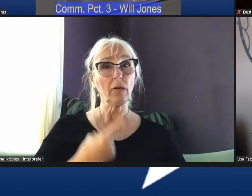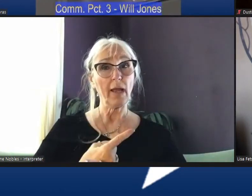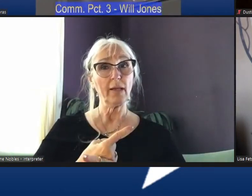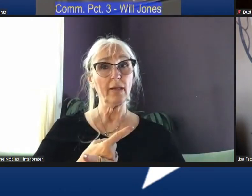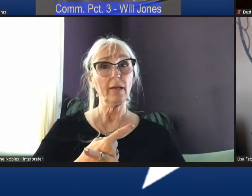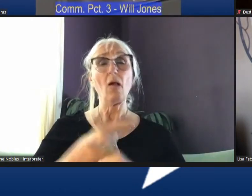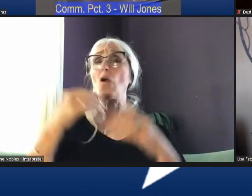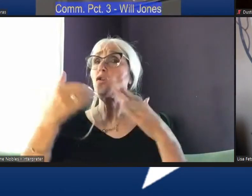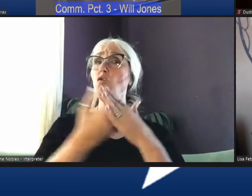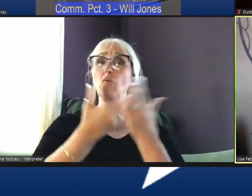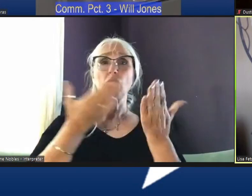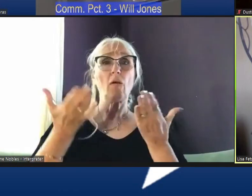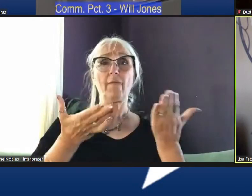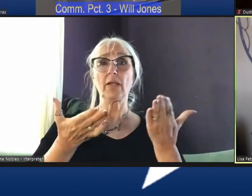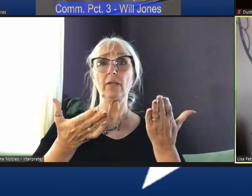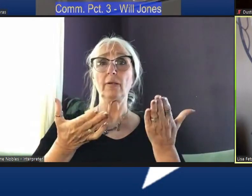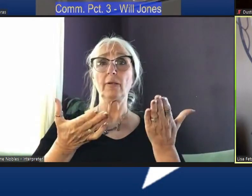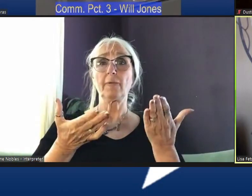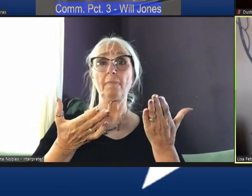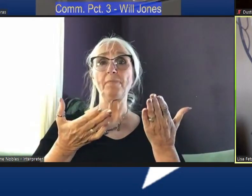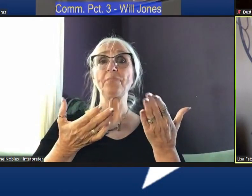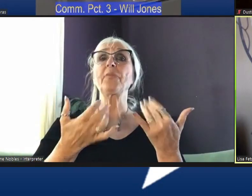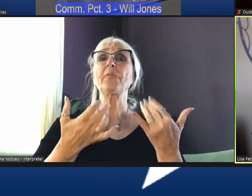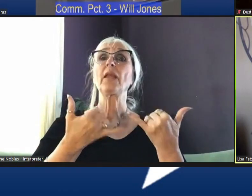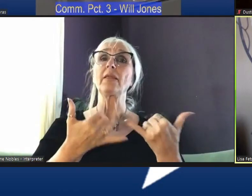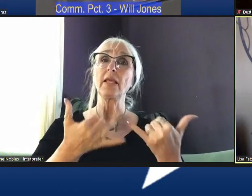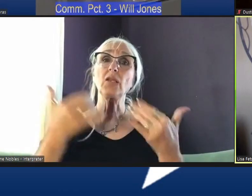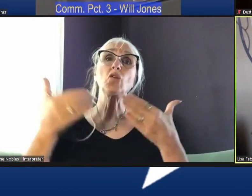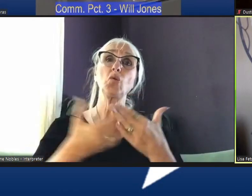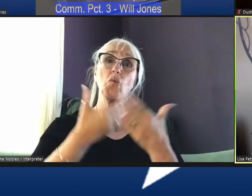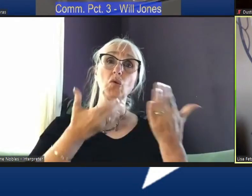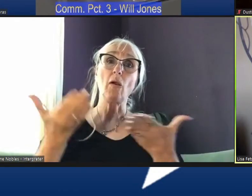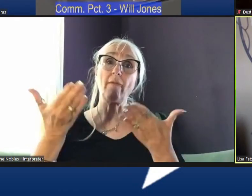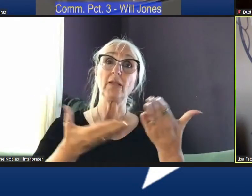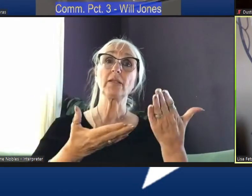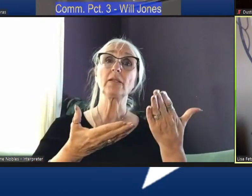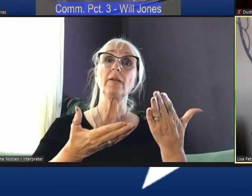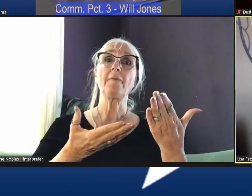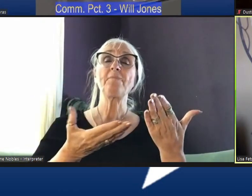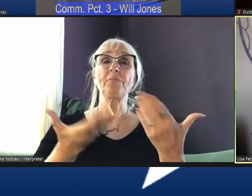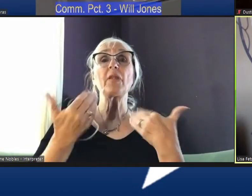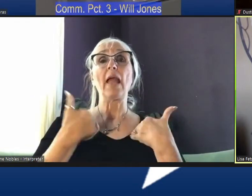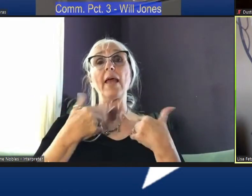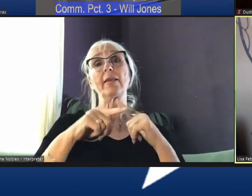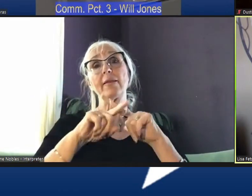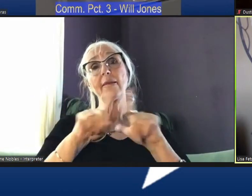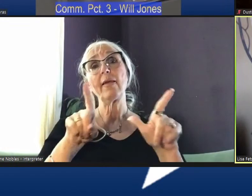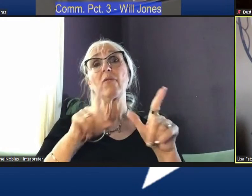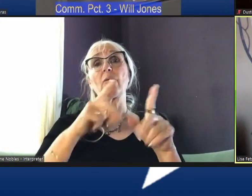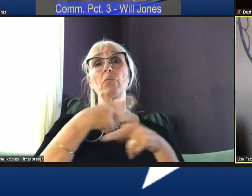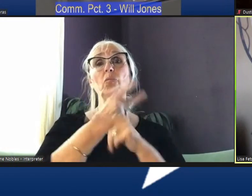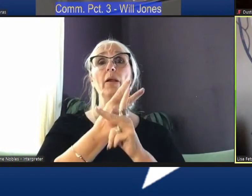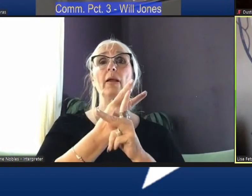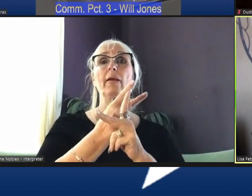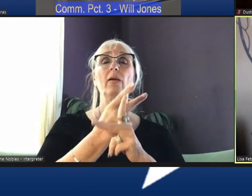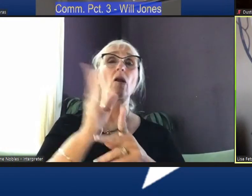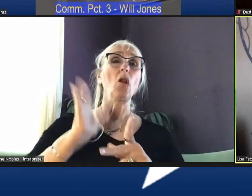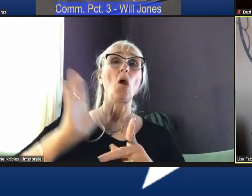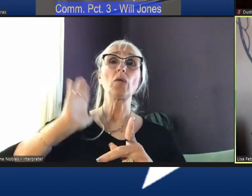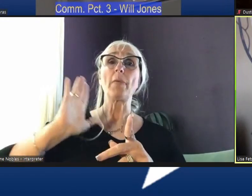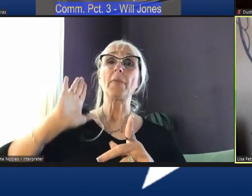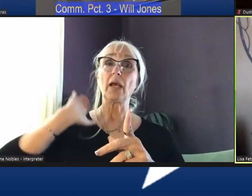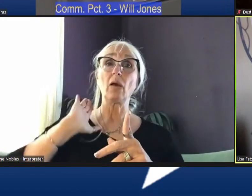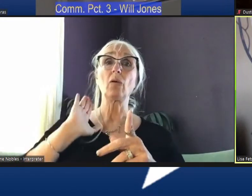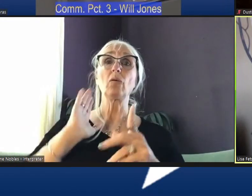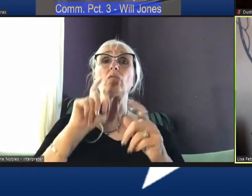new service? This is a new service. We had a different product some time ago that we